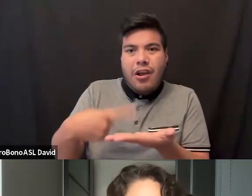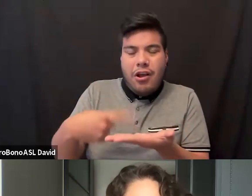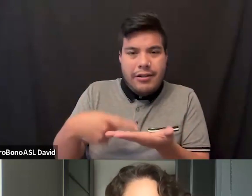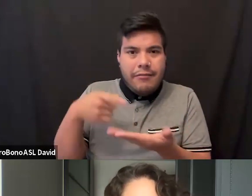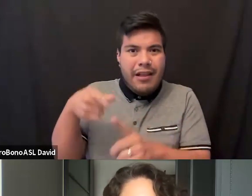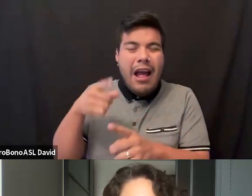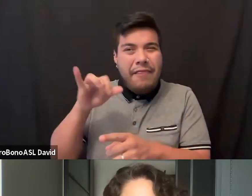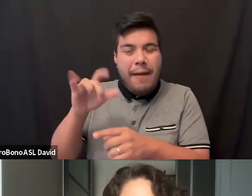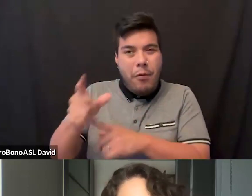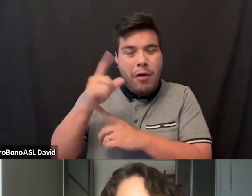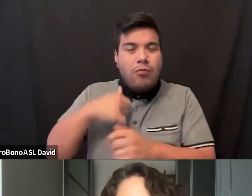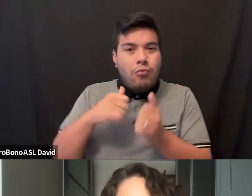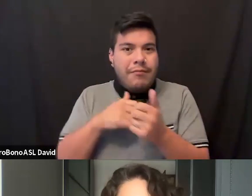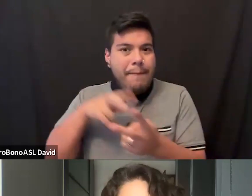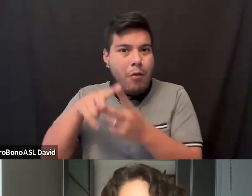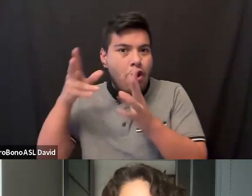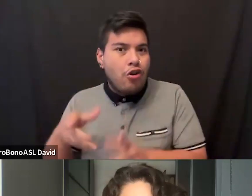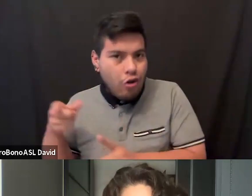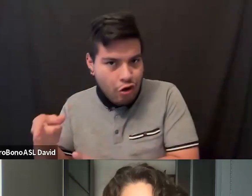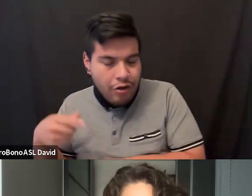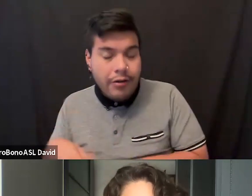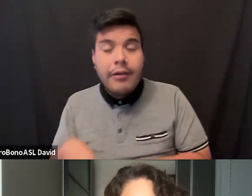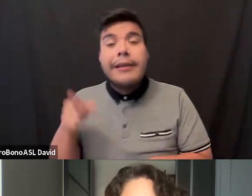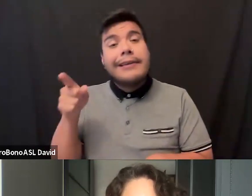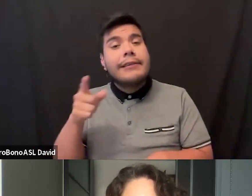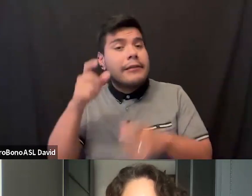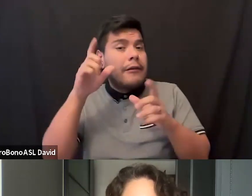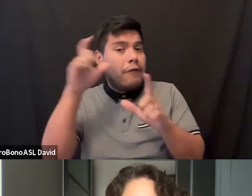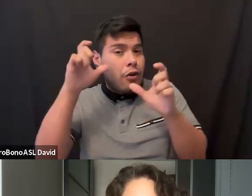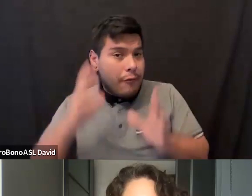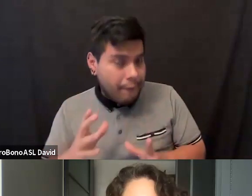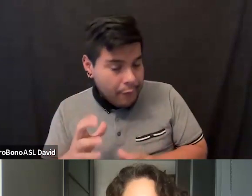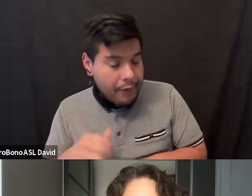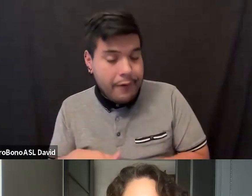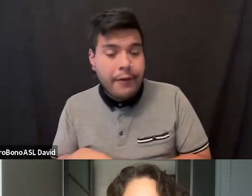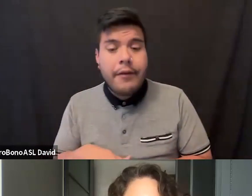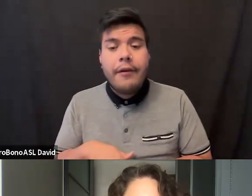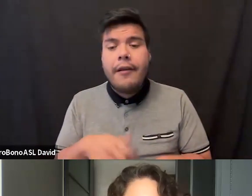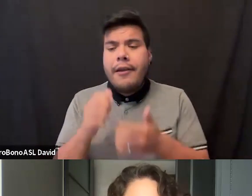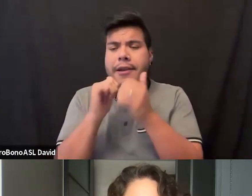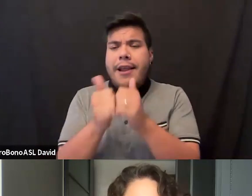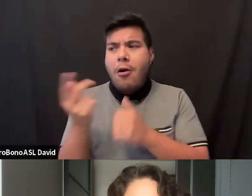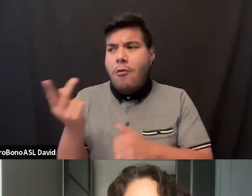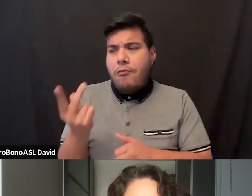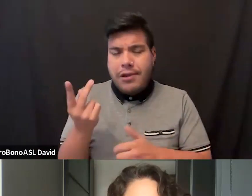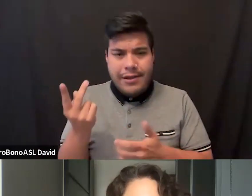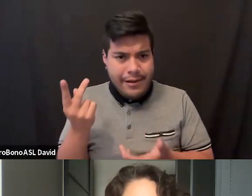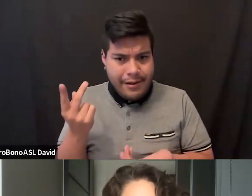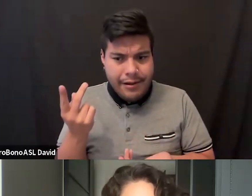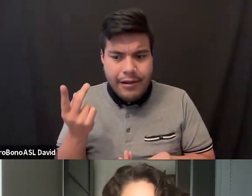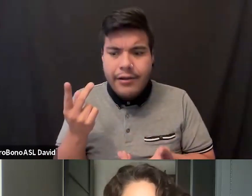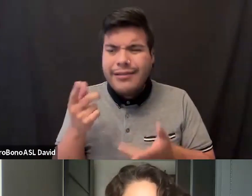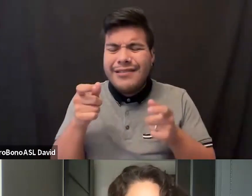my partner at that moment, that is João. He's also a photographer. And the way we deal with what we